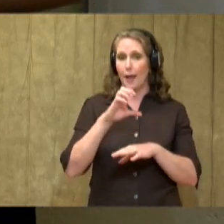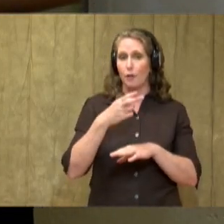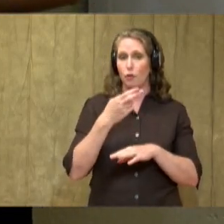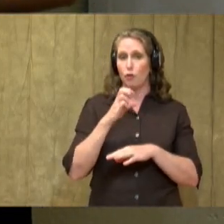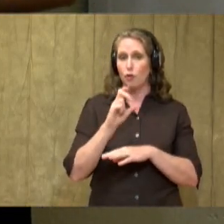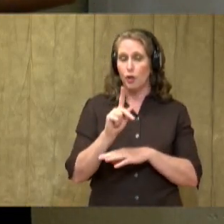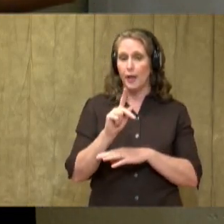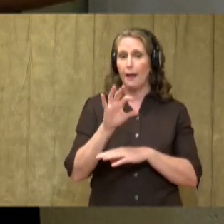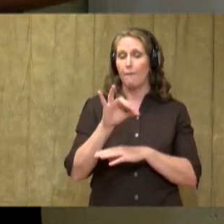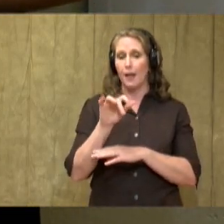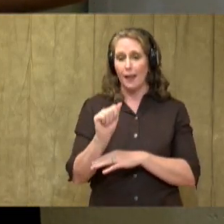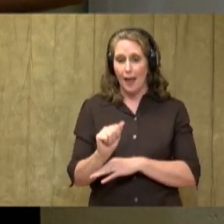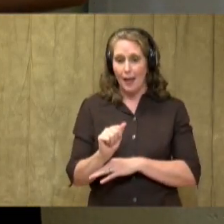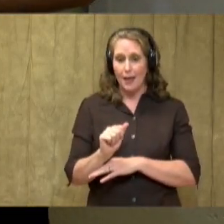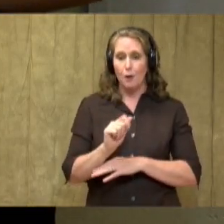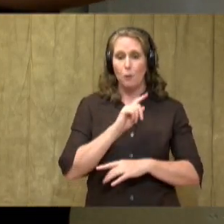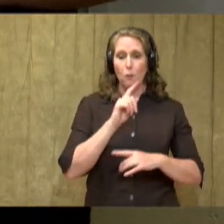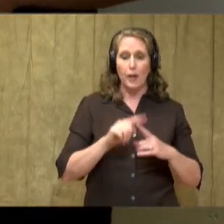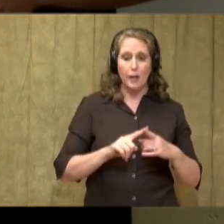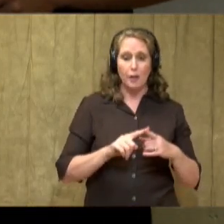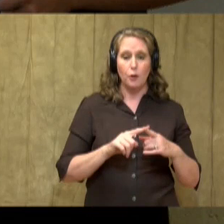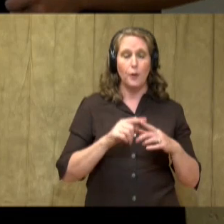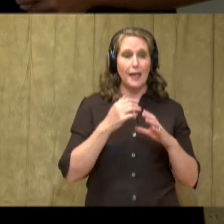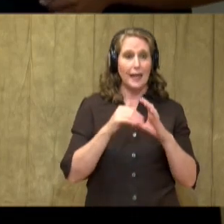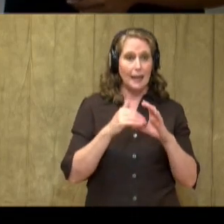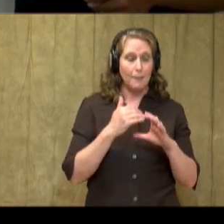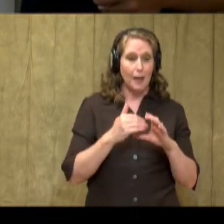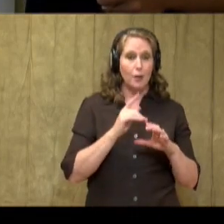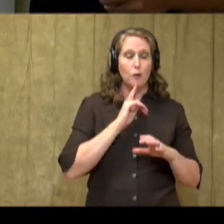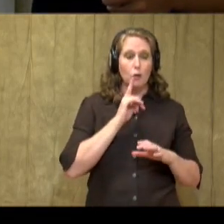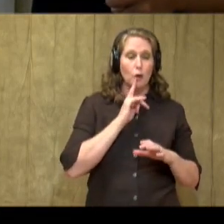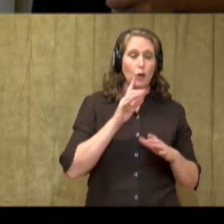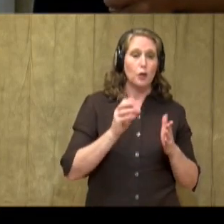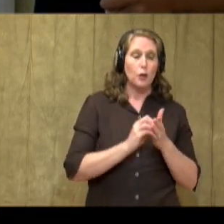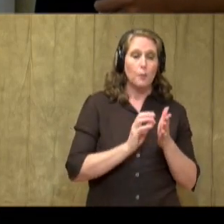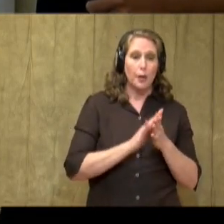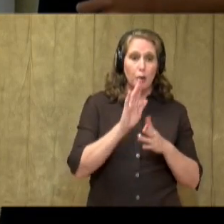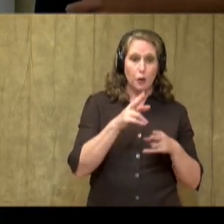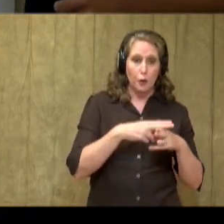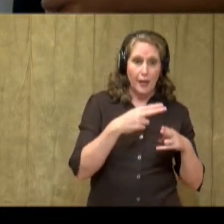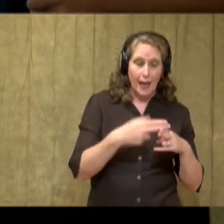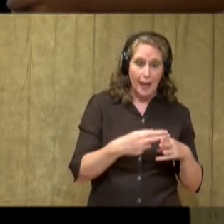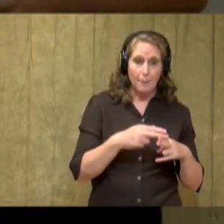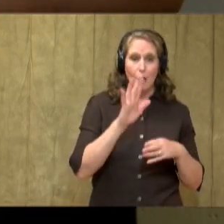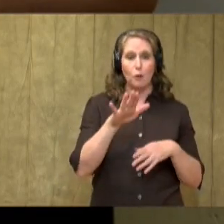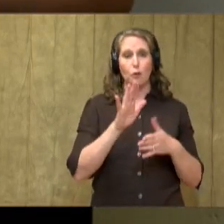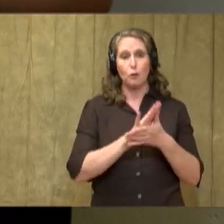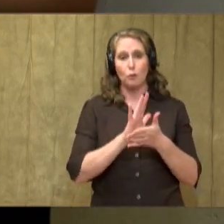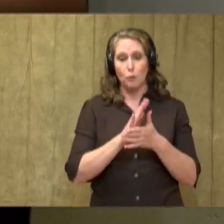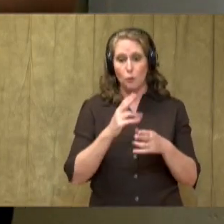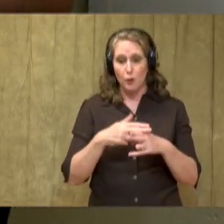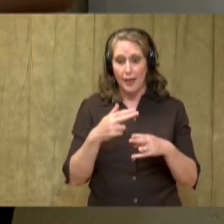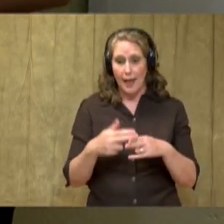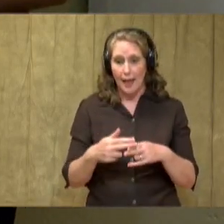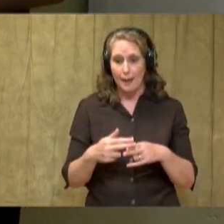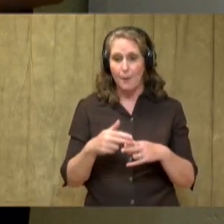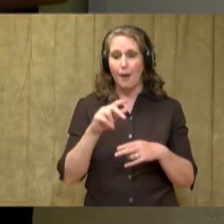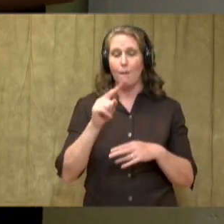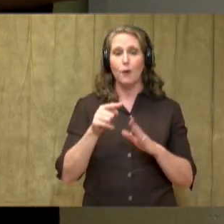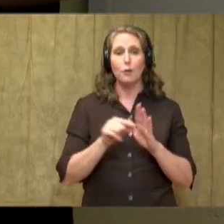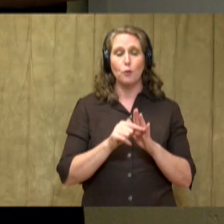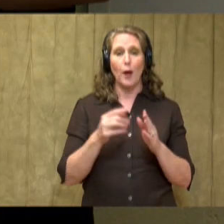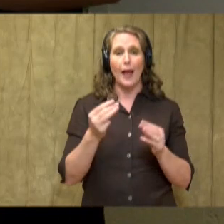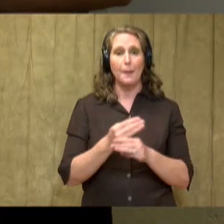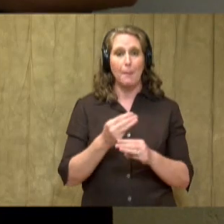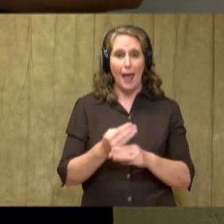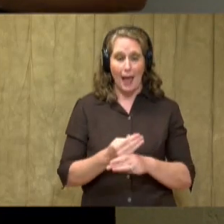include your name, your school, the answer, and first grade math. Let's read our question.